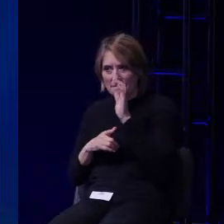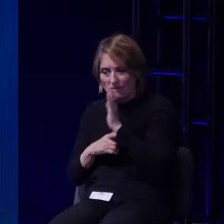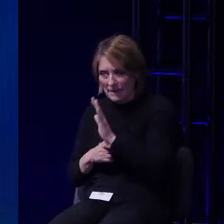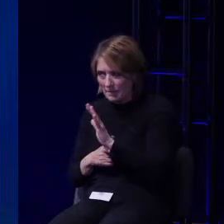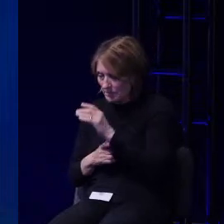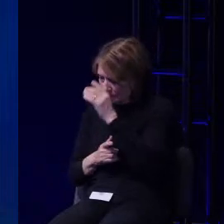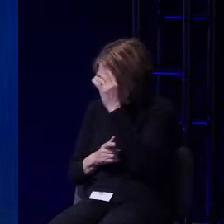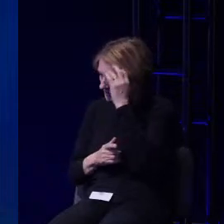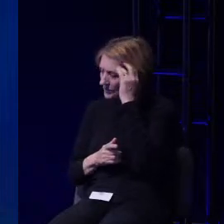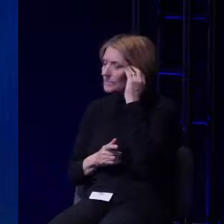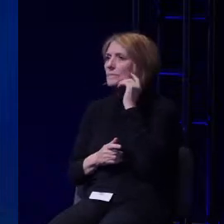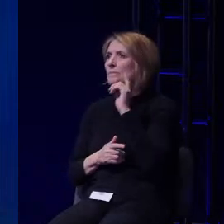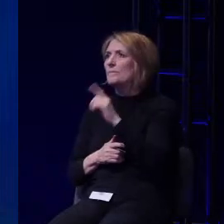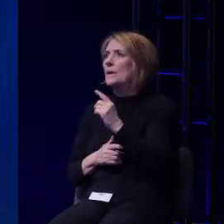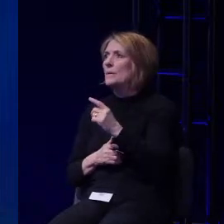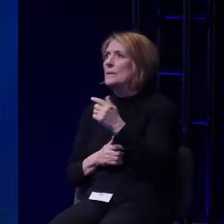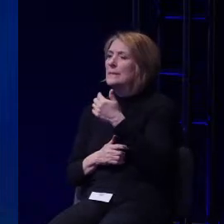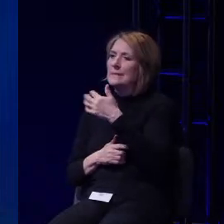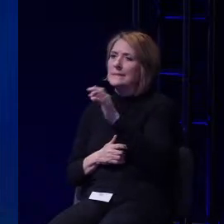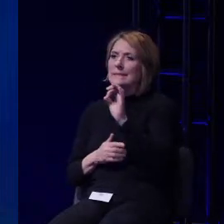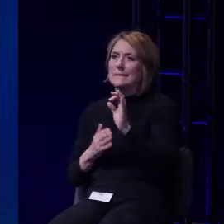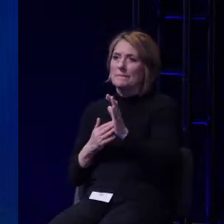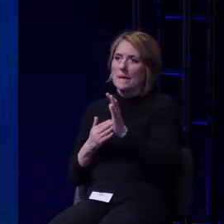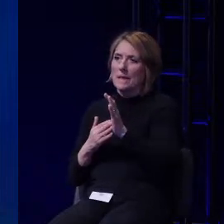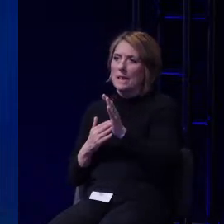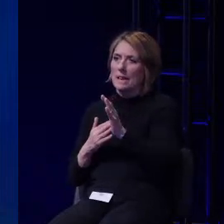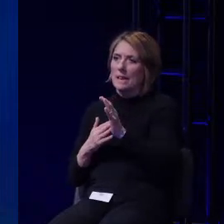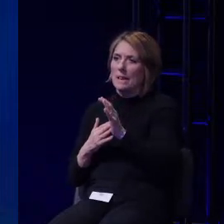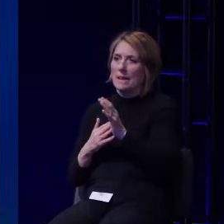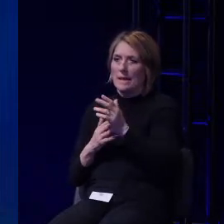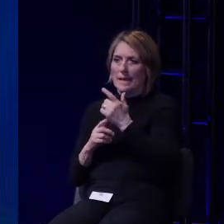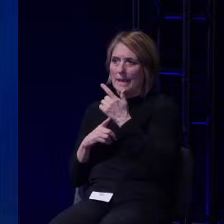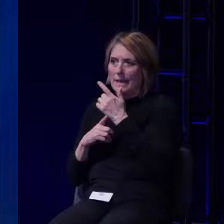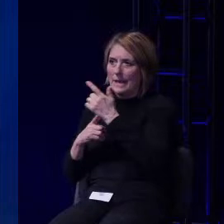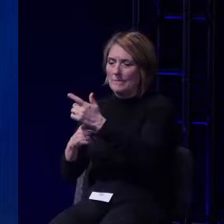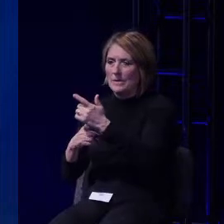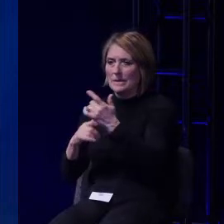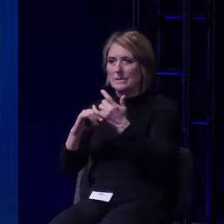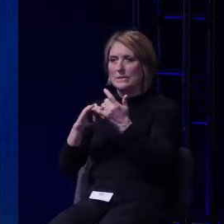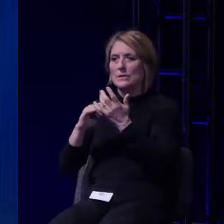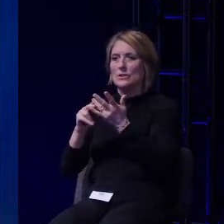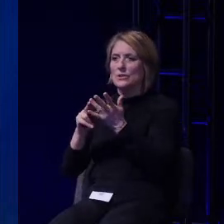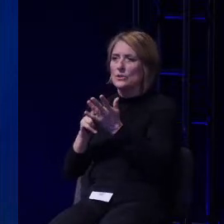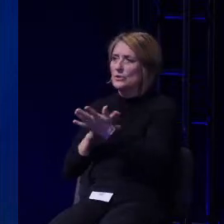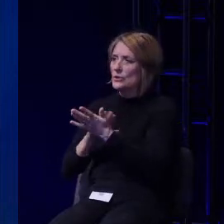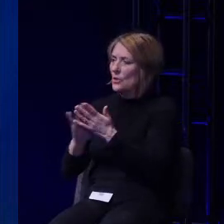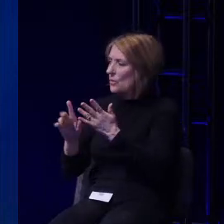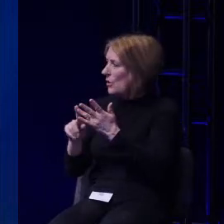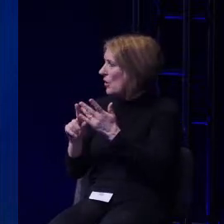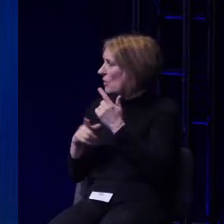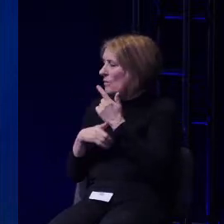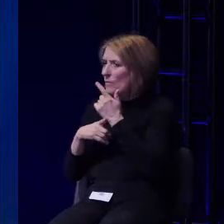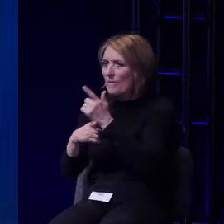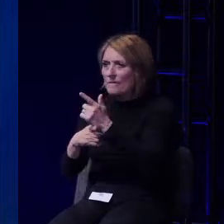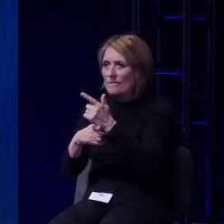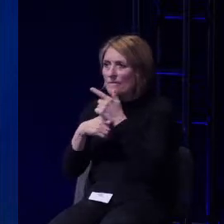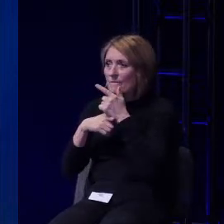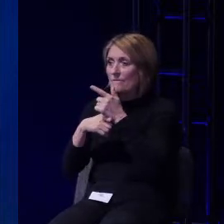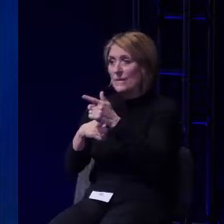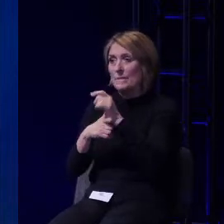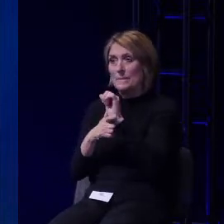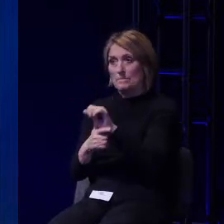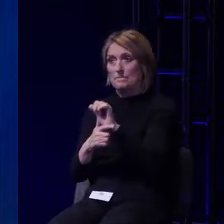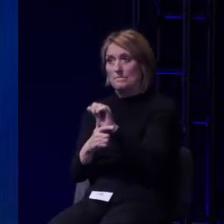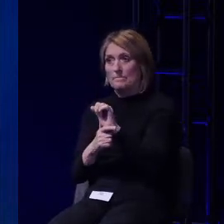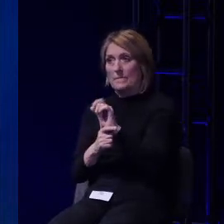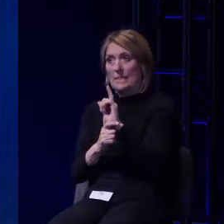was taking 16mm camera out into the streets of Soho and just filming by. I mean, was that a